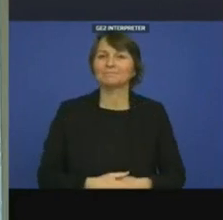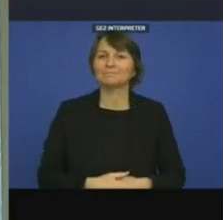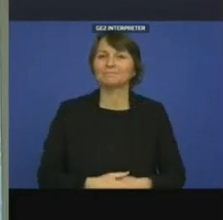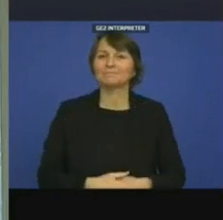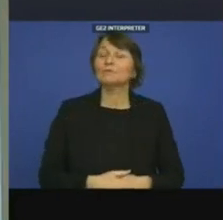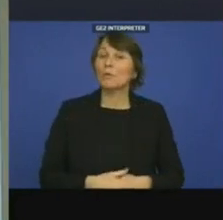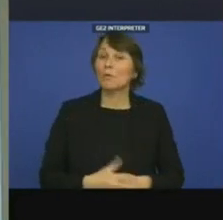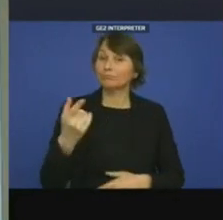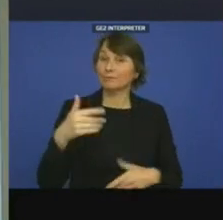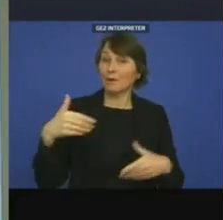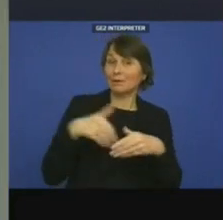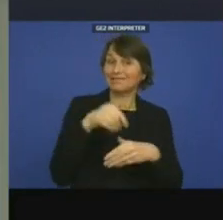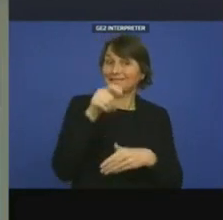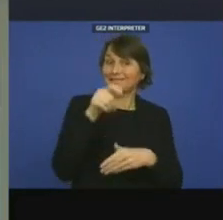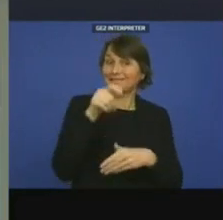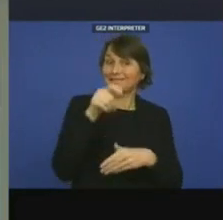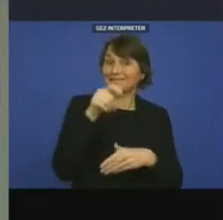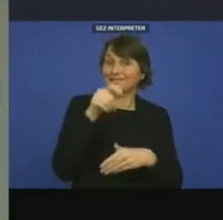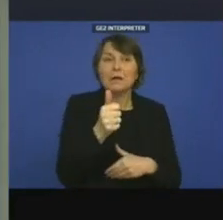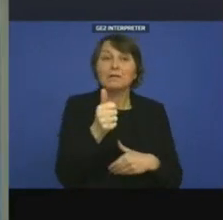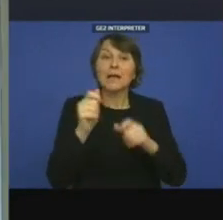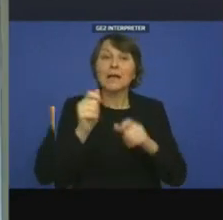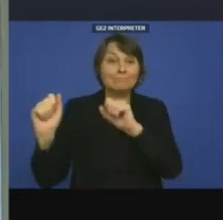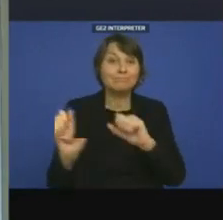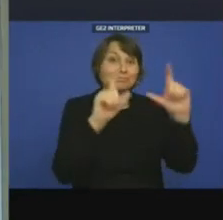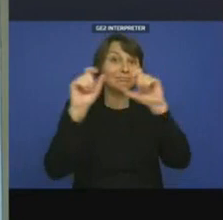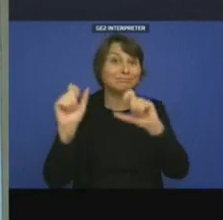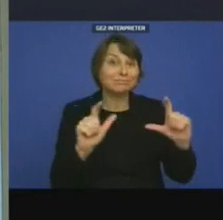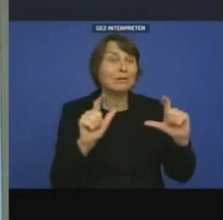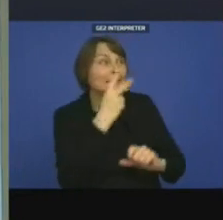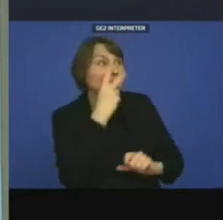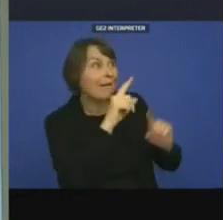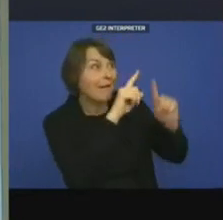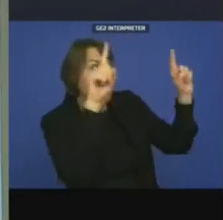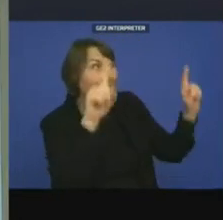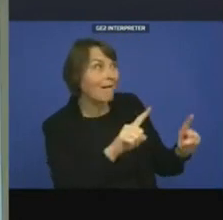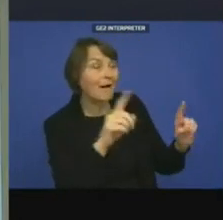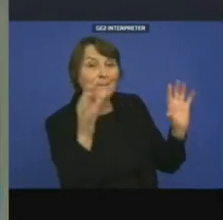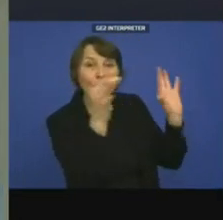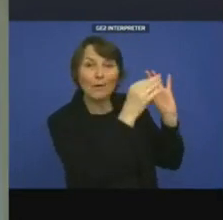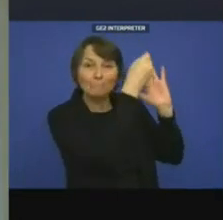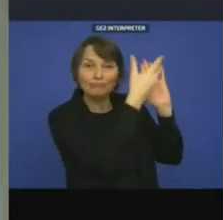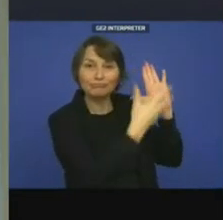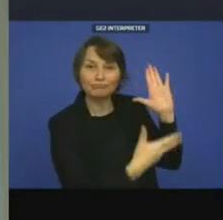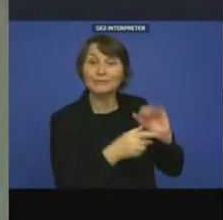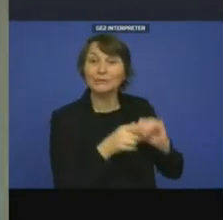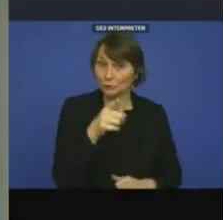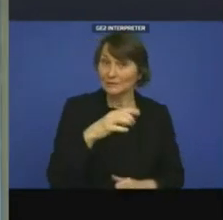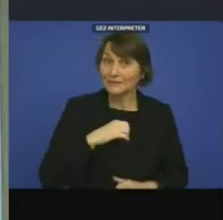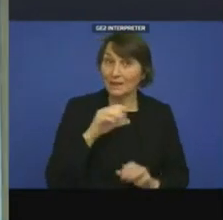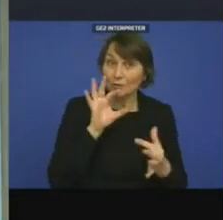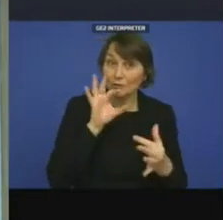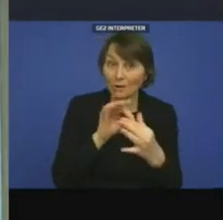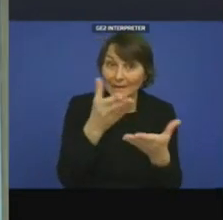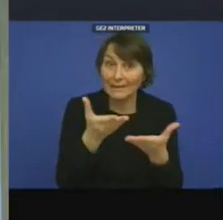can then be shown on the main screen. You have, I think, already been contacted in order to create your profile and to present